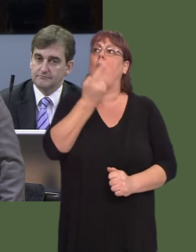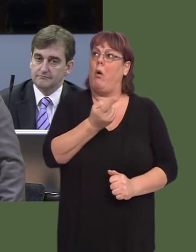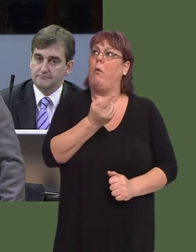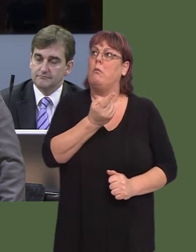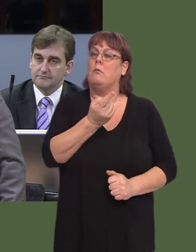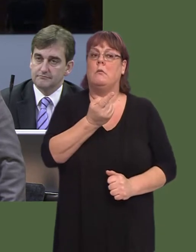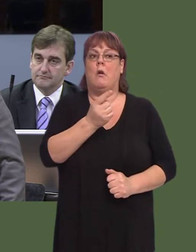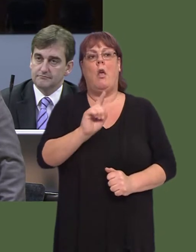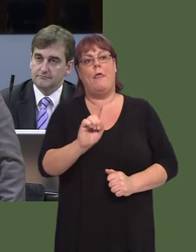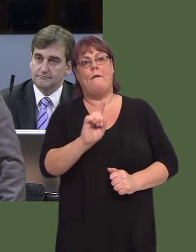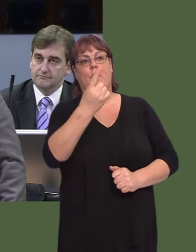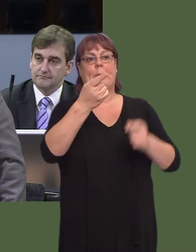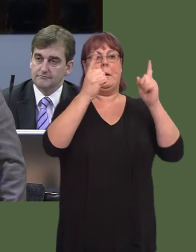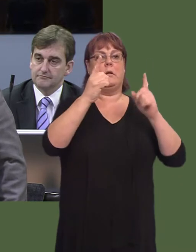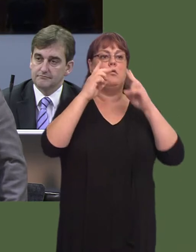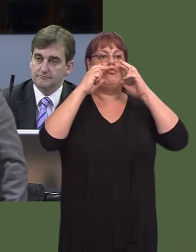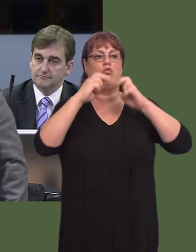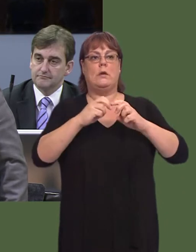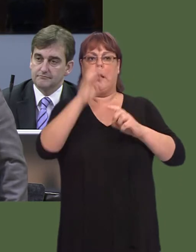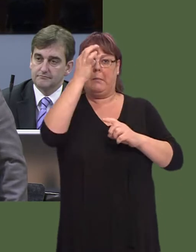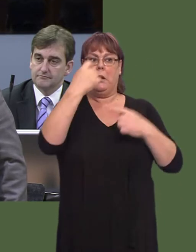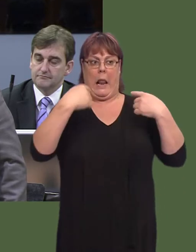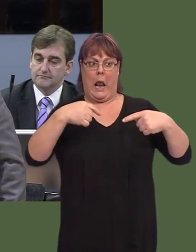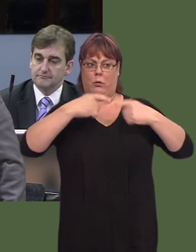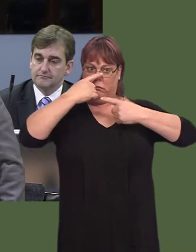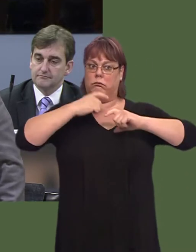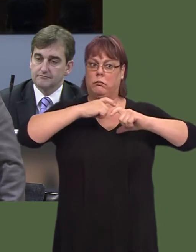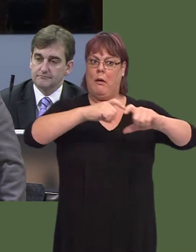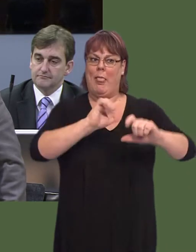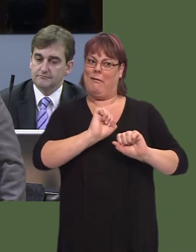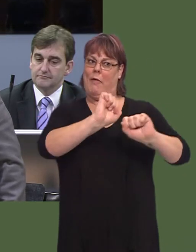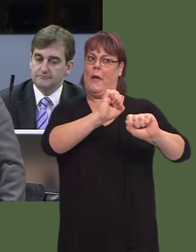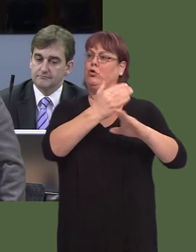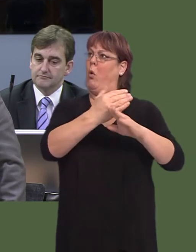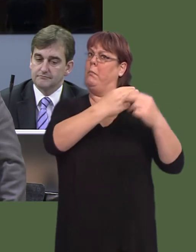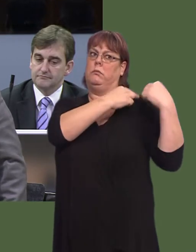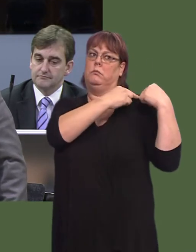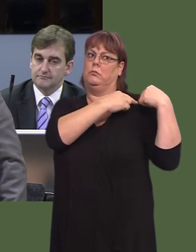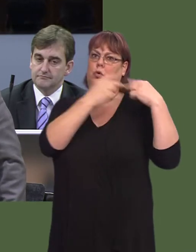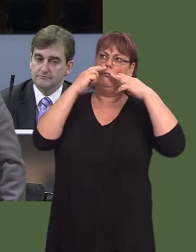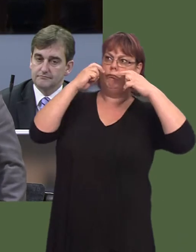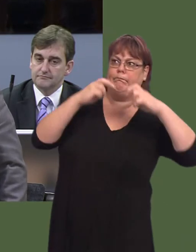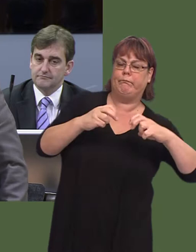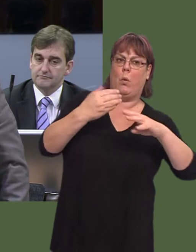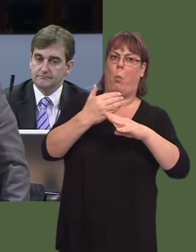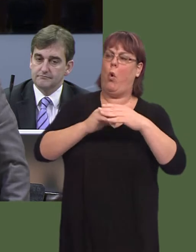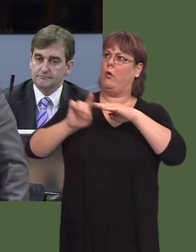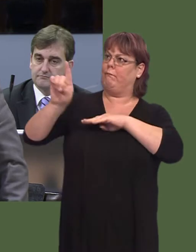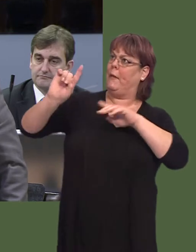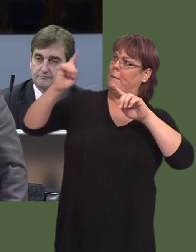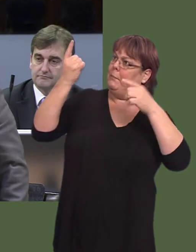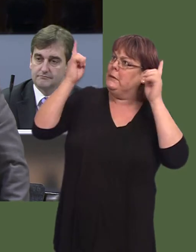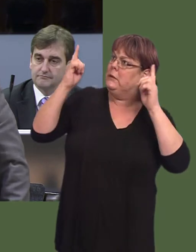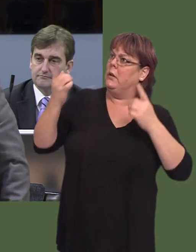the scrutiny of the First Minister's Committee is allowed to undertake that work. Surely that's what that committee actually does. And so I do ask you again